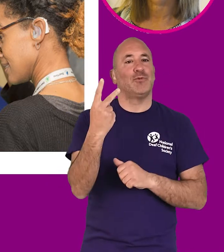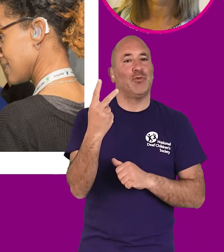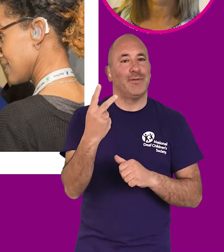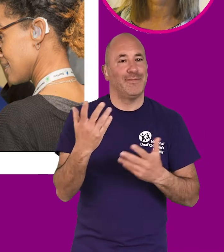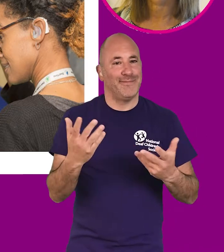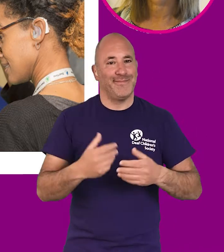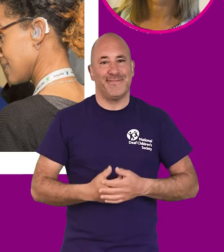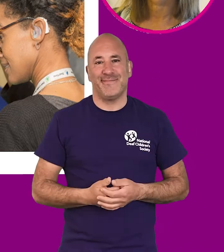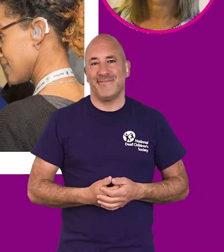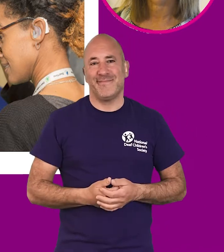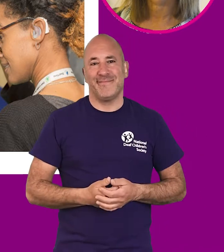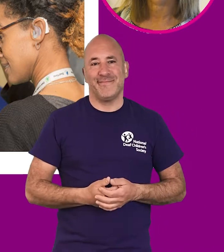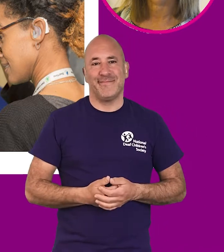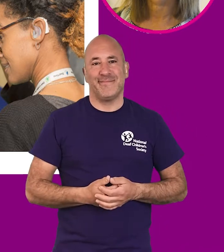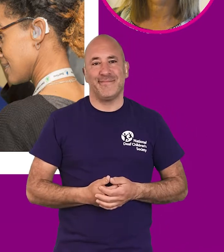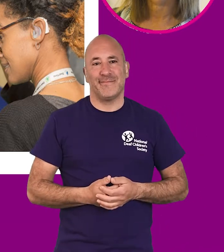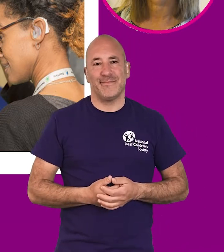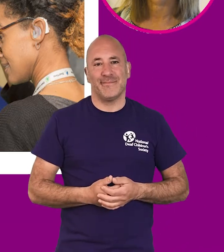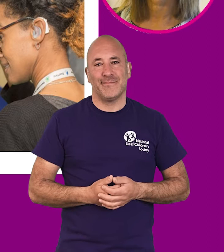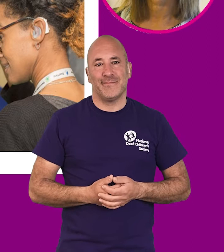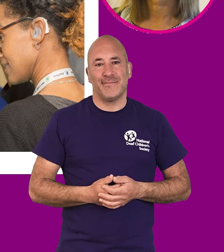screen rather than a whole screen full.